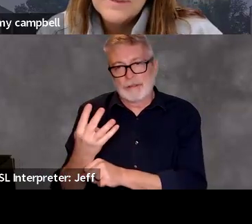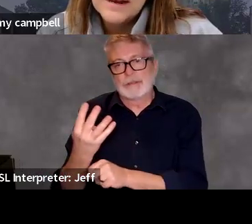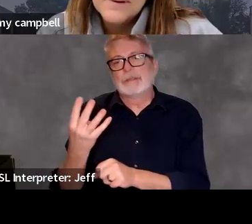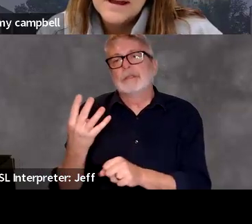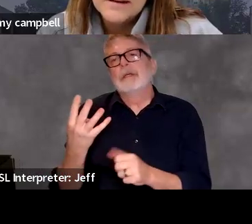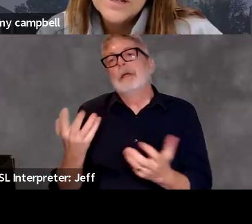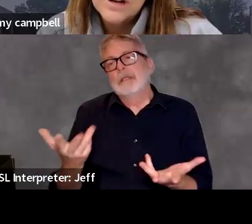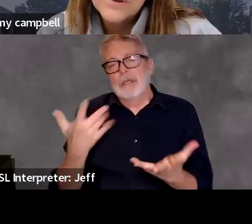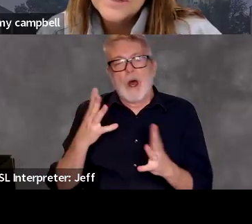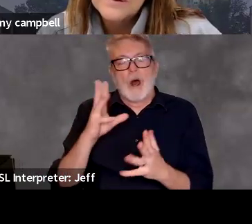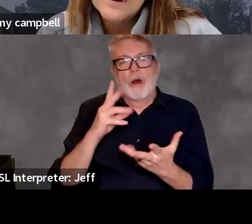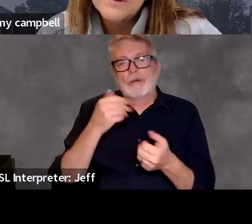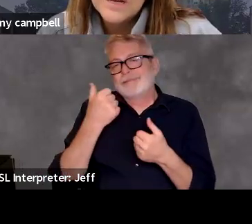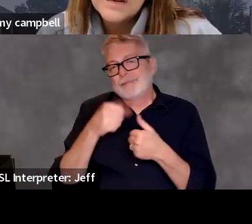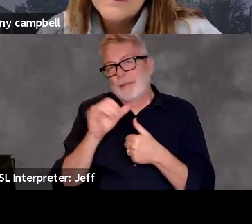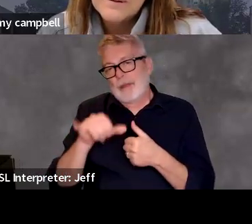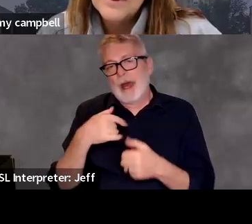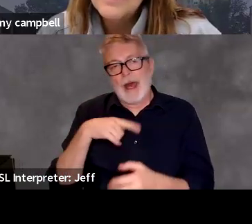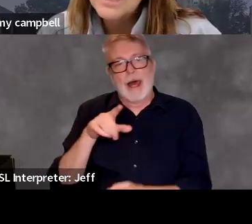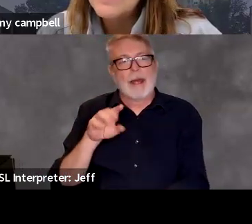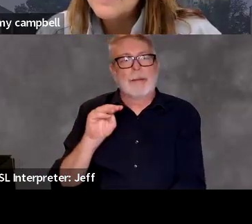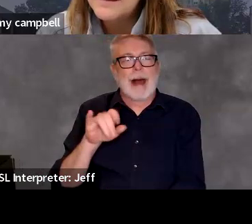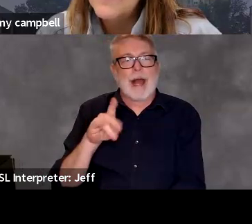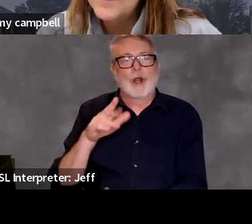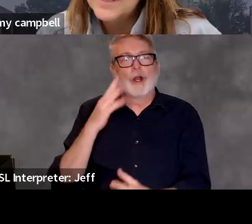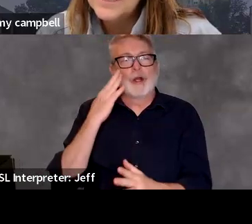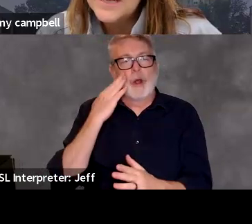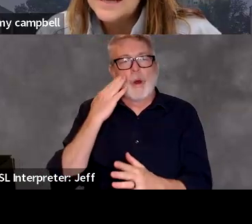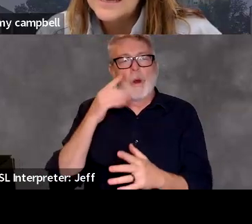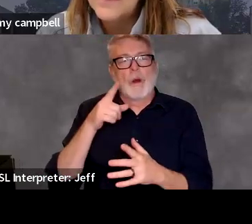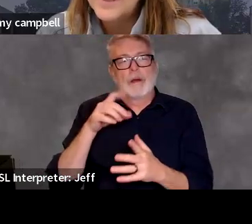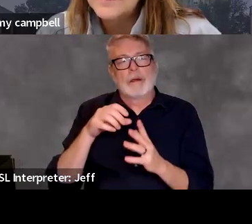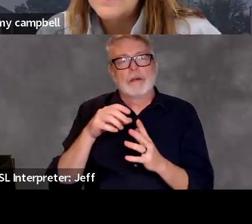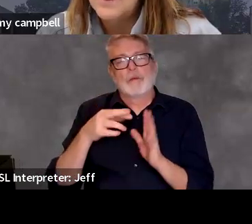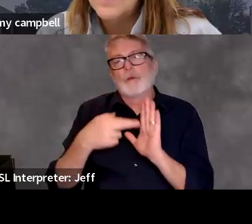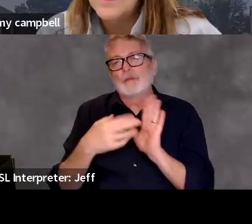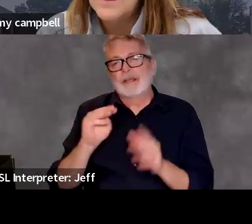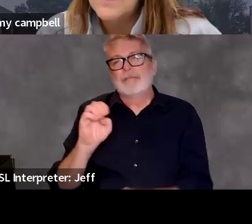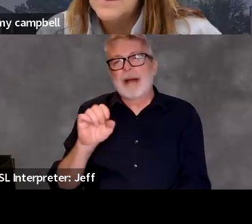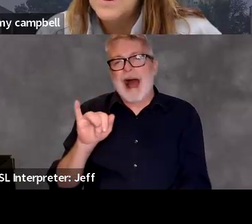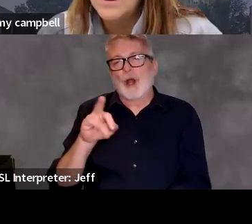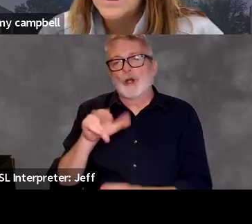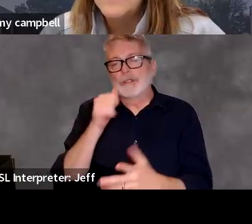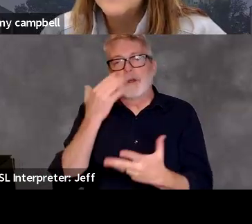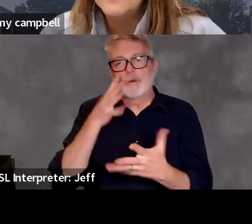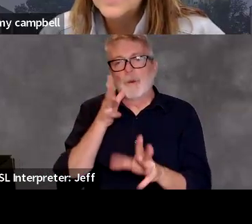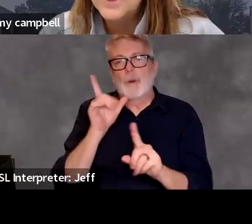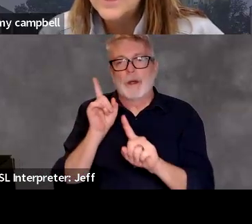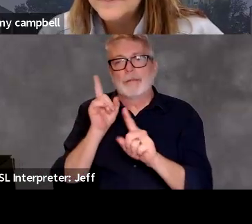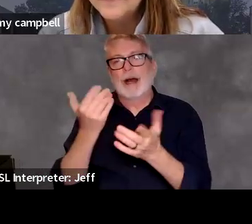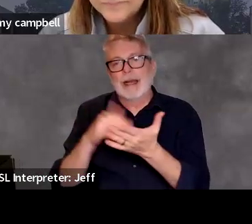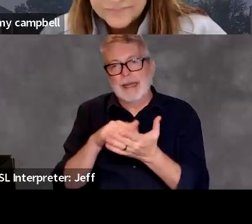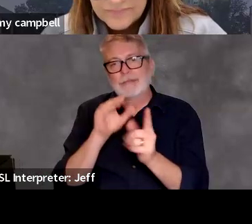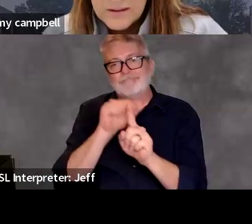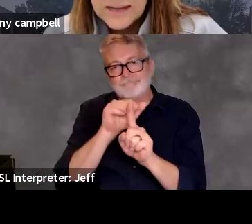so just keep that in mind. She knows that people will be coming back in future years and asking for it to be more every